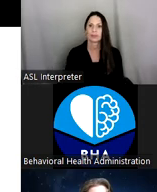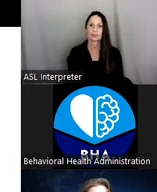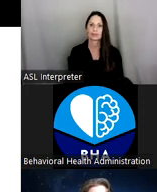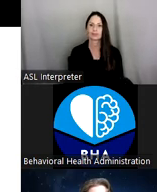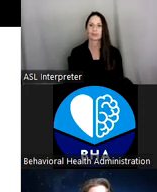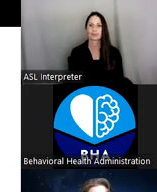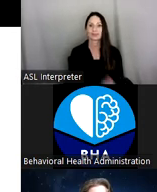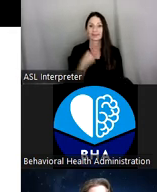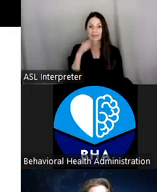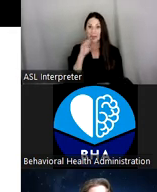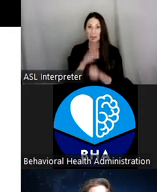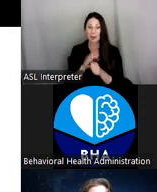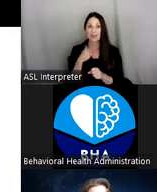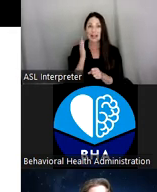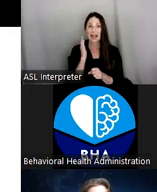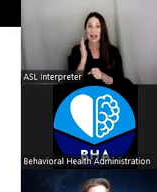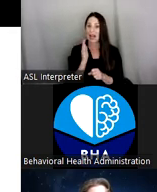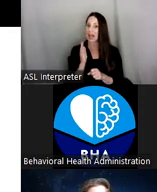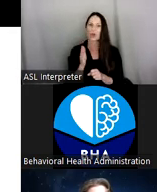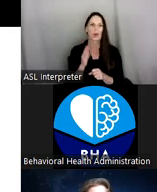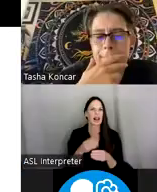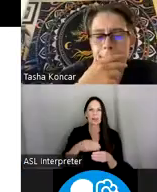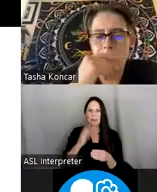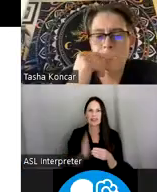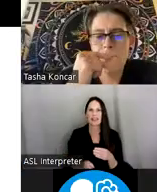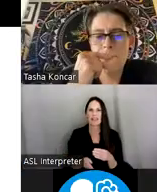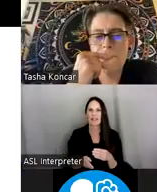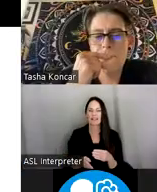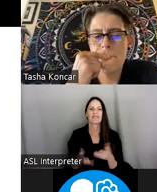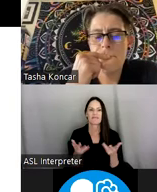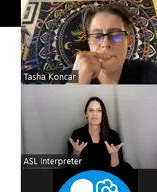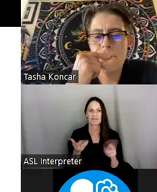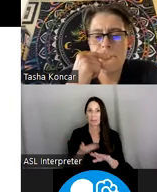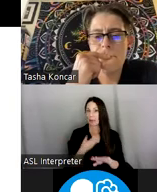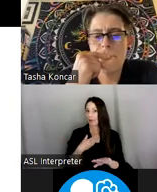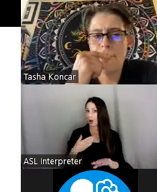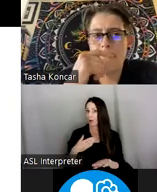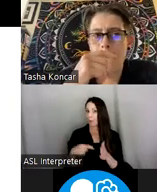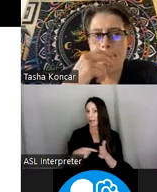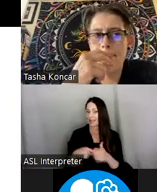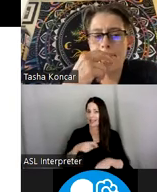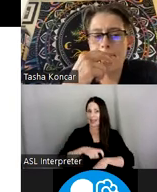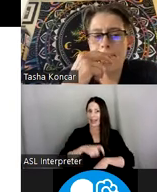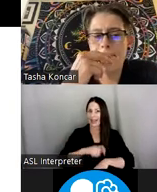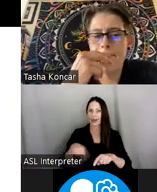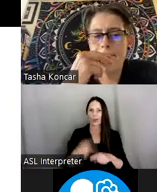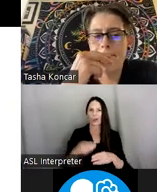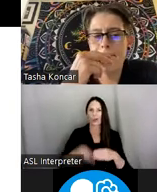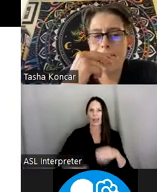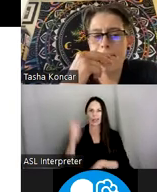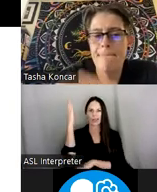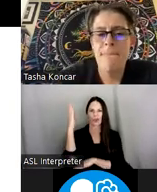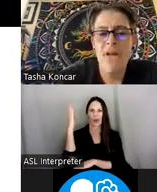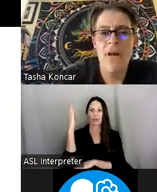I promise I will get out of here. I will be done before my deadline when we end at 12.